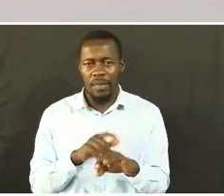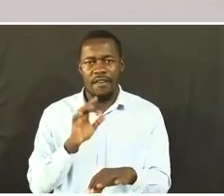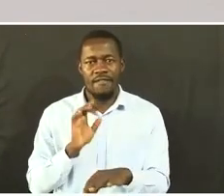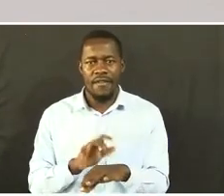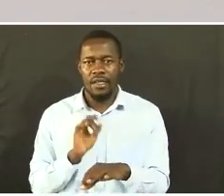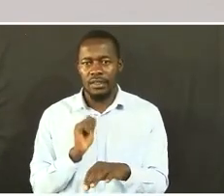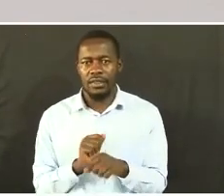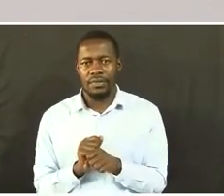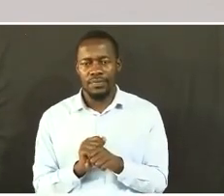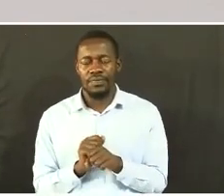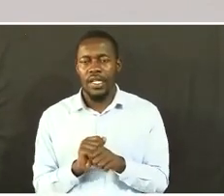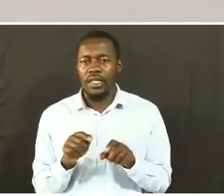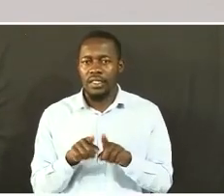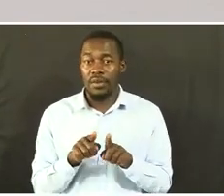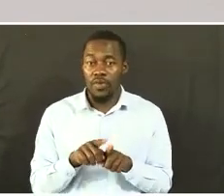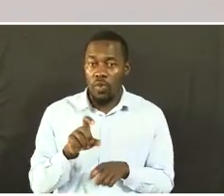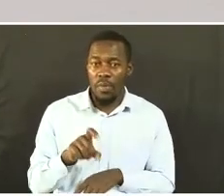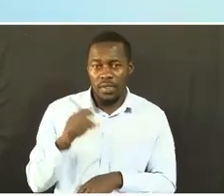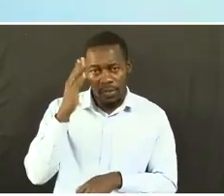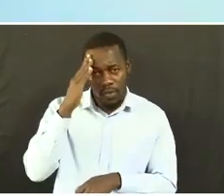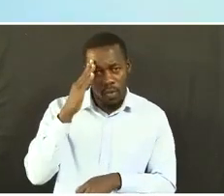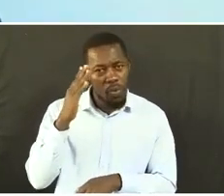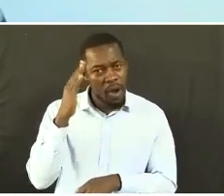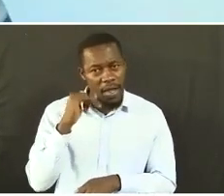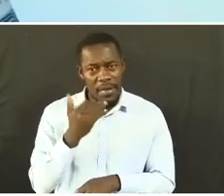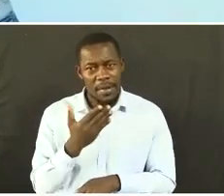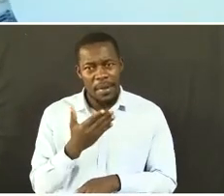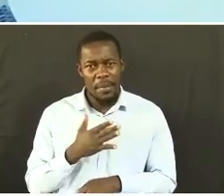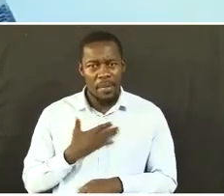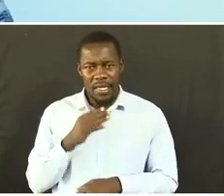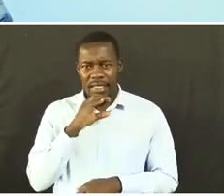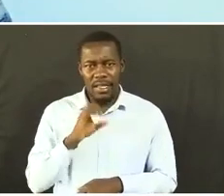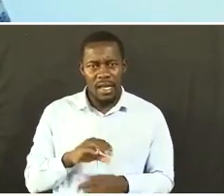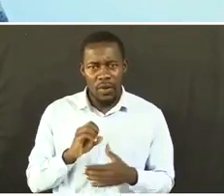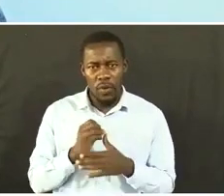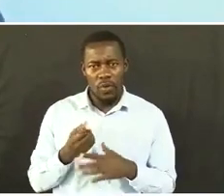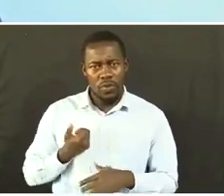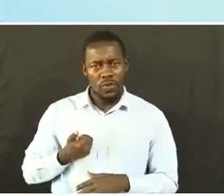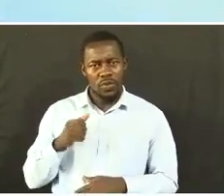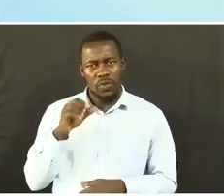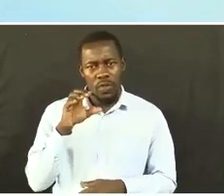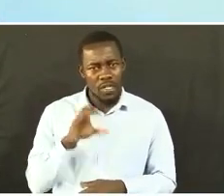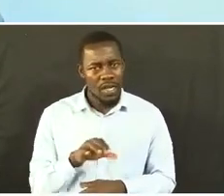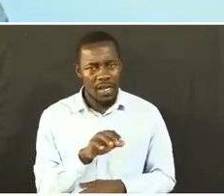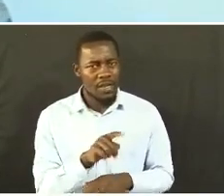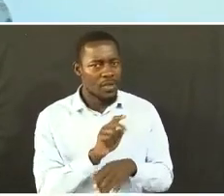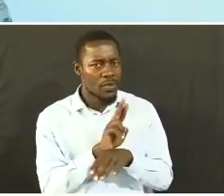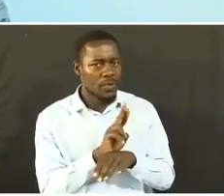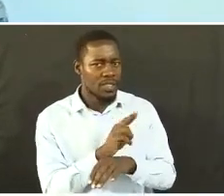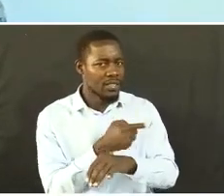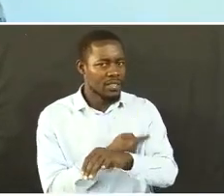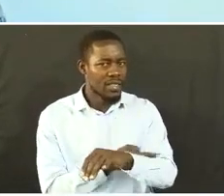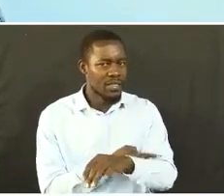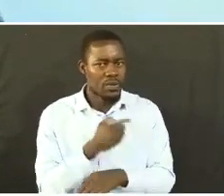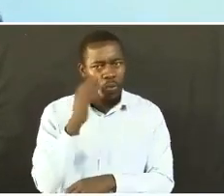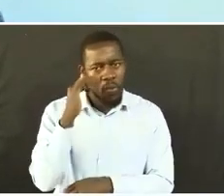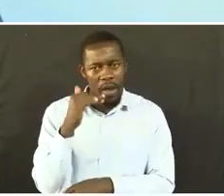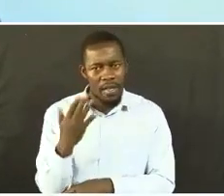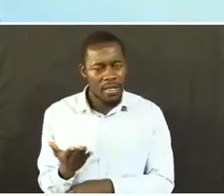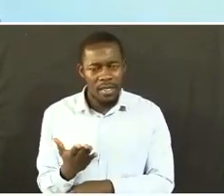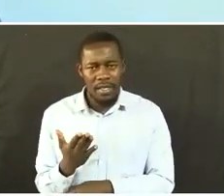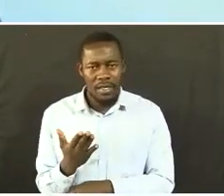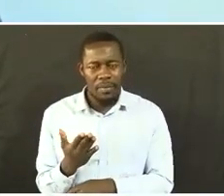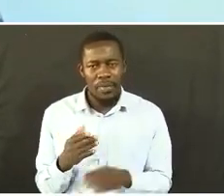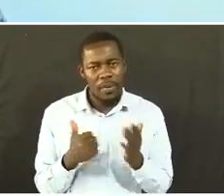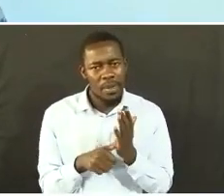on the motives. Why is your child doing this? Why is a child who was just, you know, functioning normally, going about normal activities?